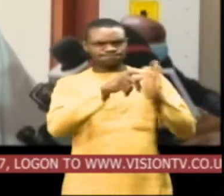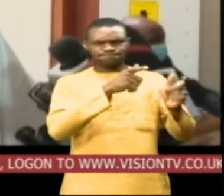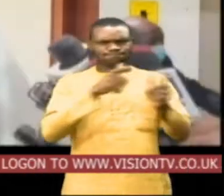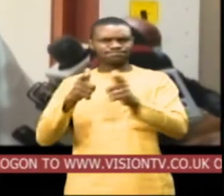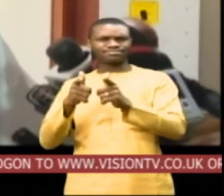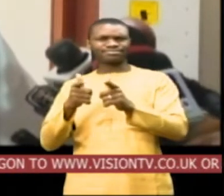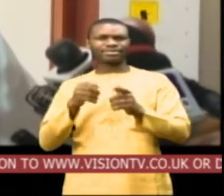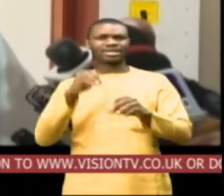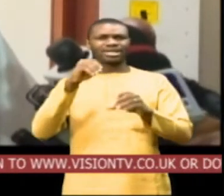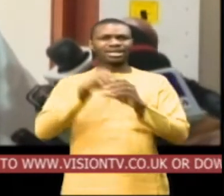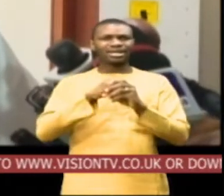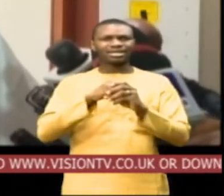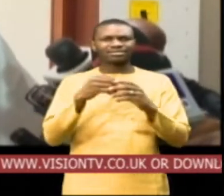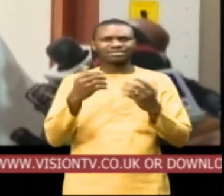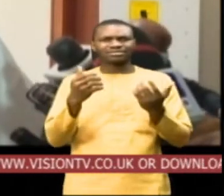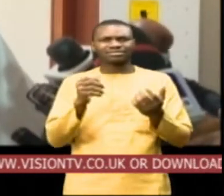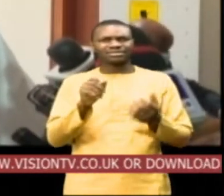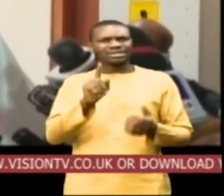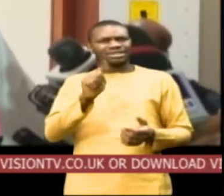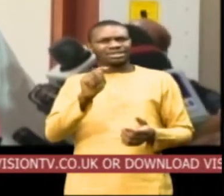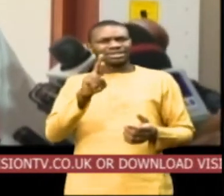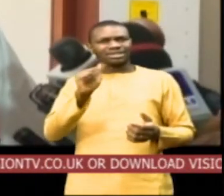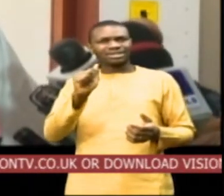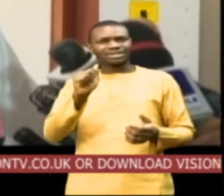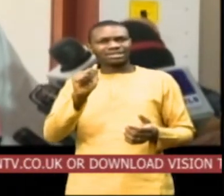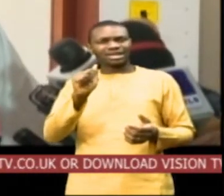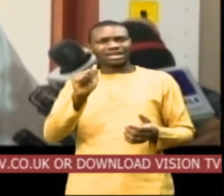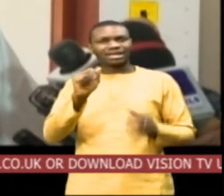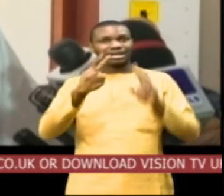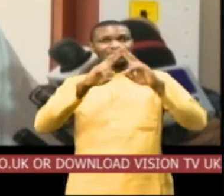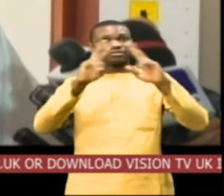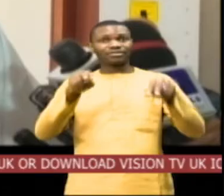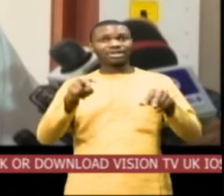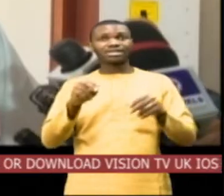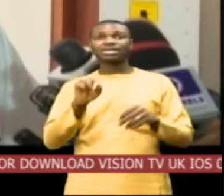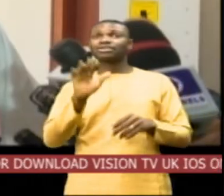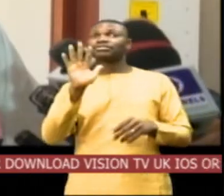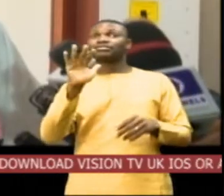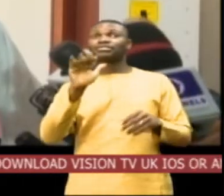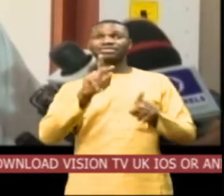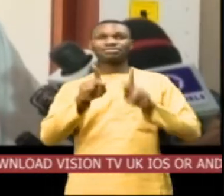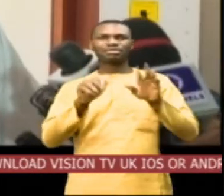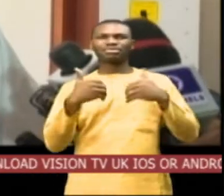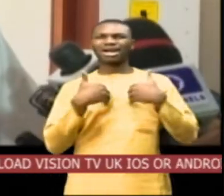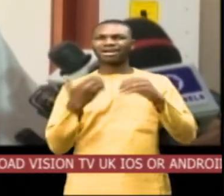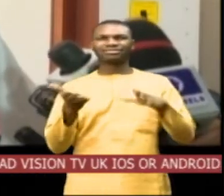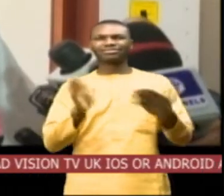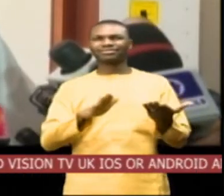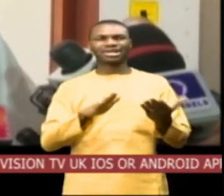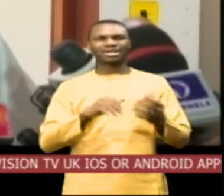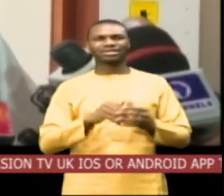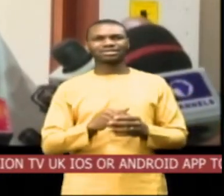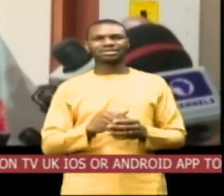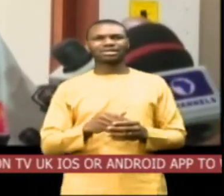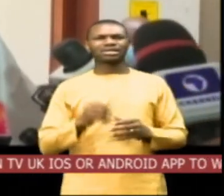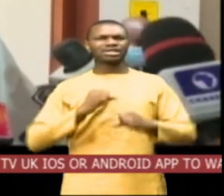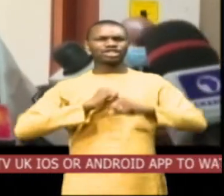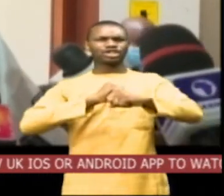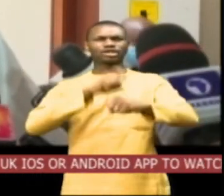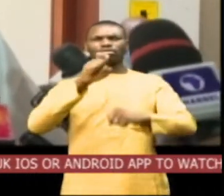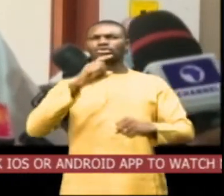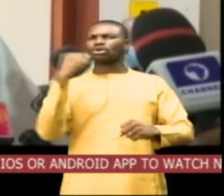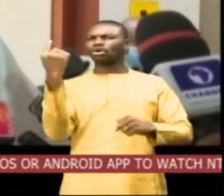in Tara village, where so far we have lost about 15 people as a result of that attack. So security must always